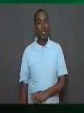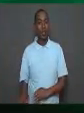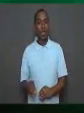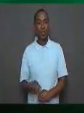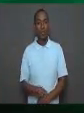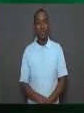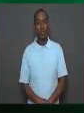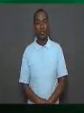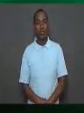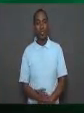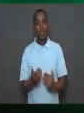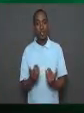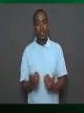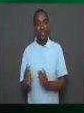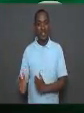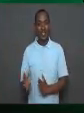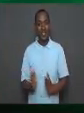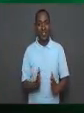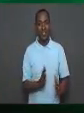Students, let's get ready.